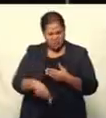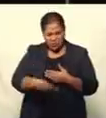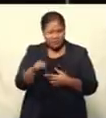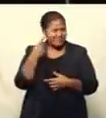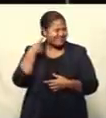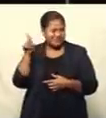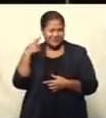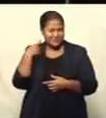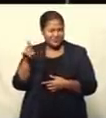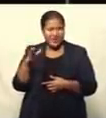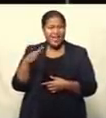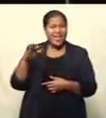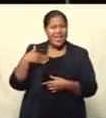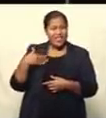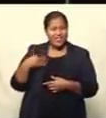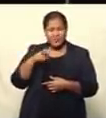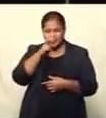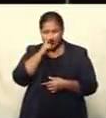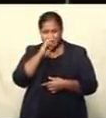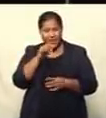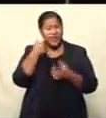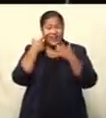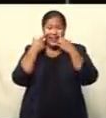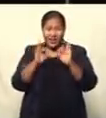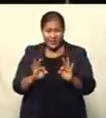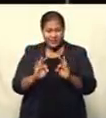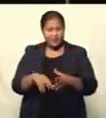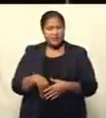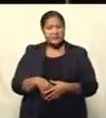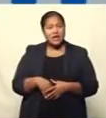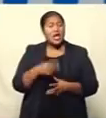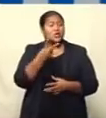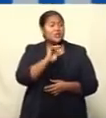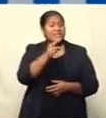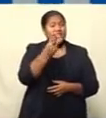the health restrictions and curfew orders. 23 arrests were